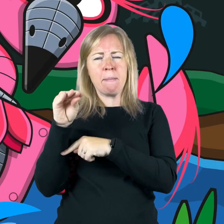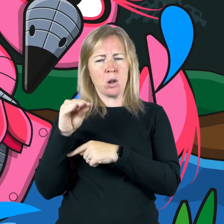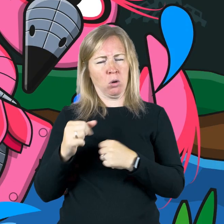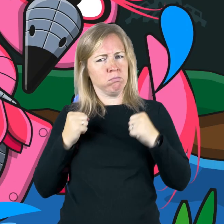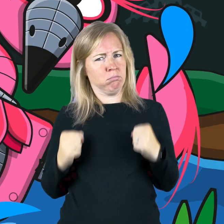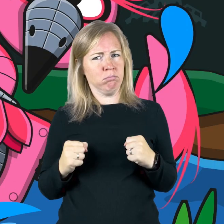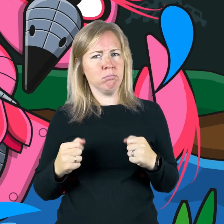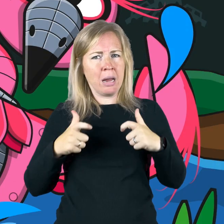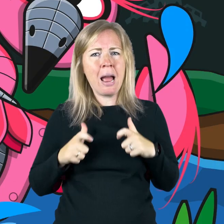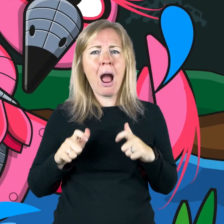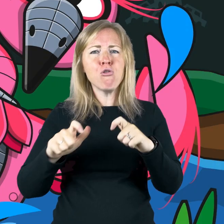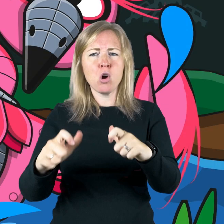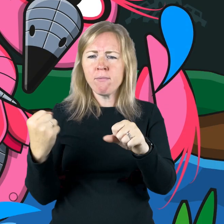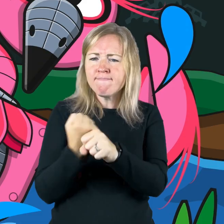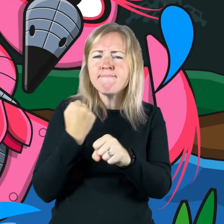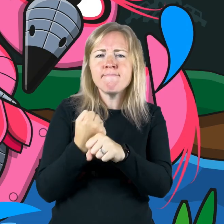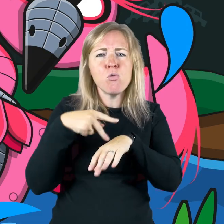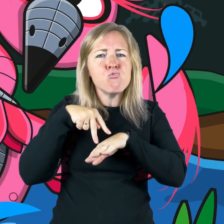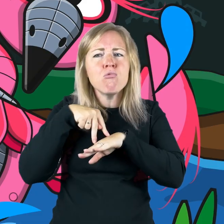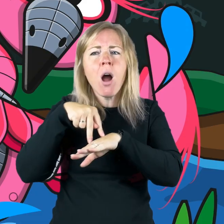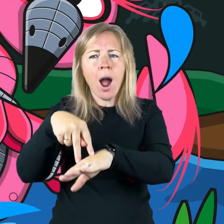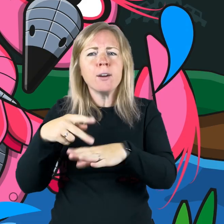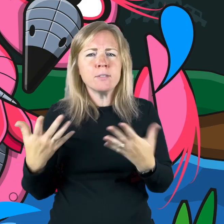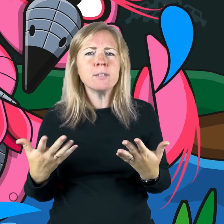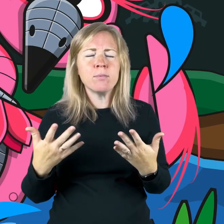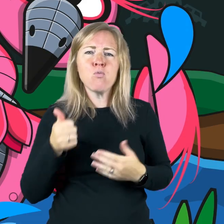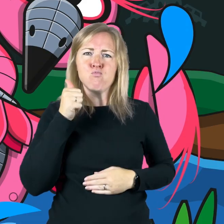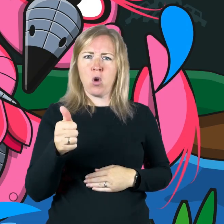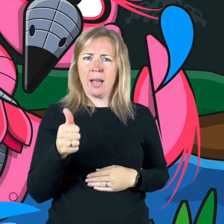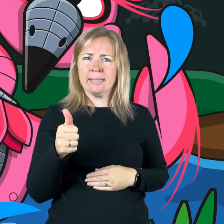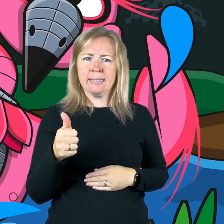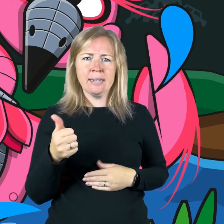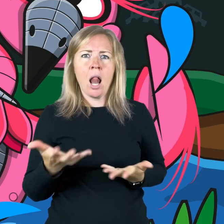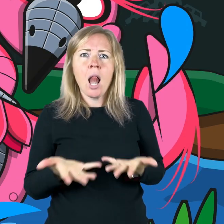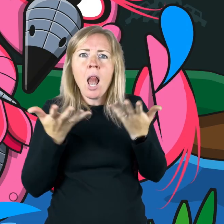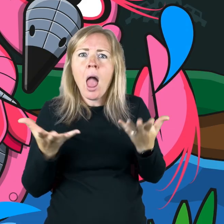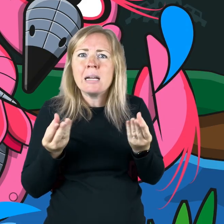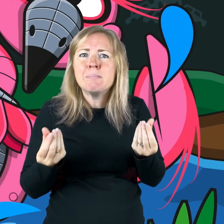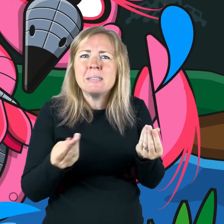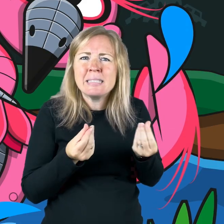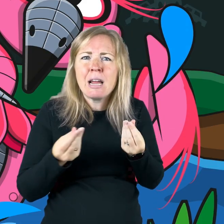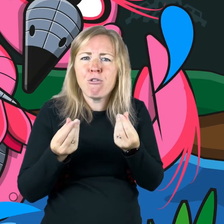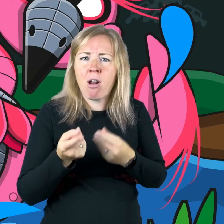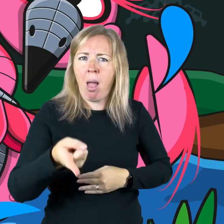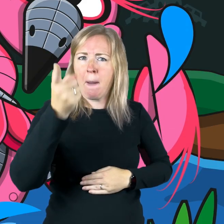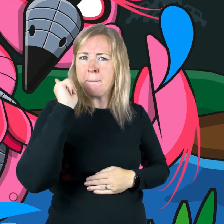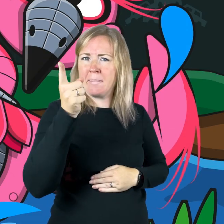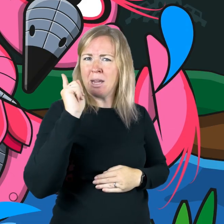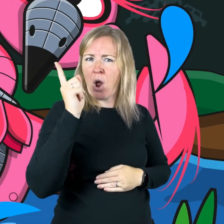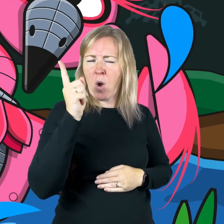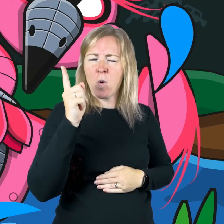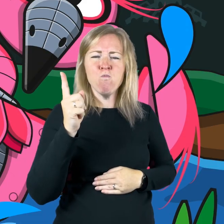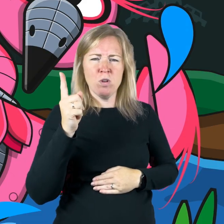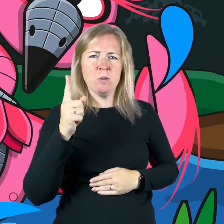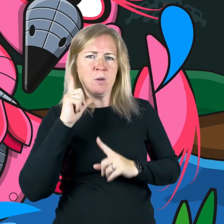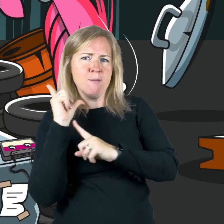was still determined to build her raft. A lighter material.